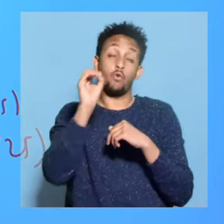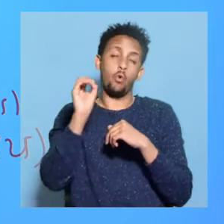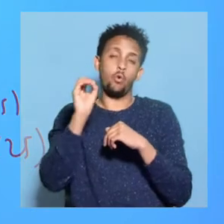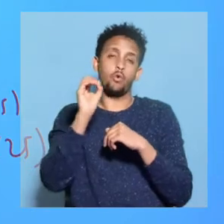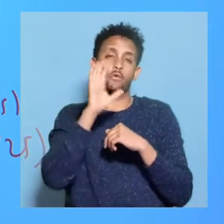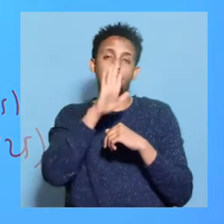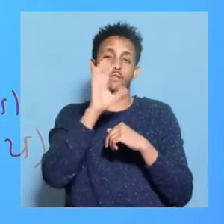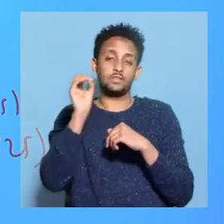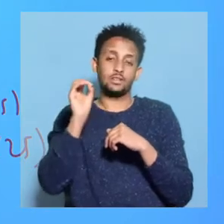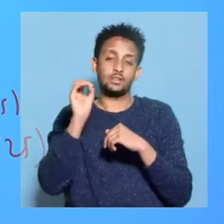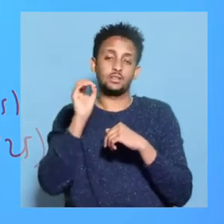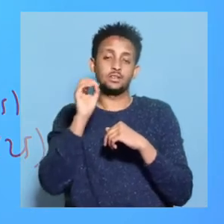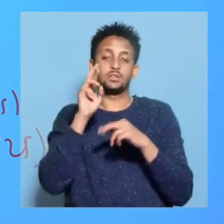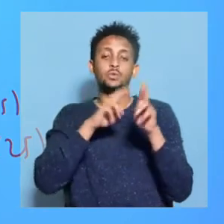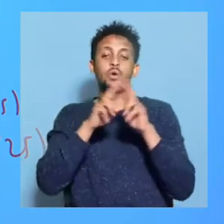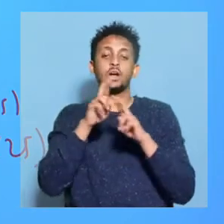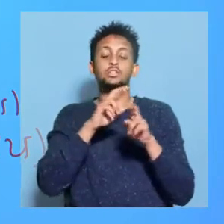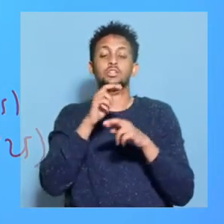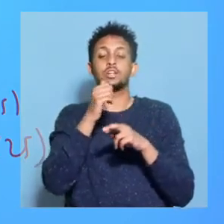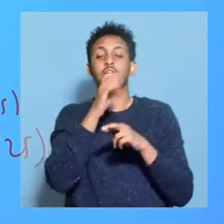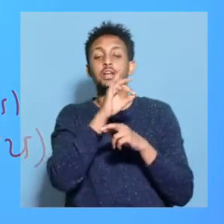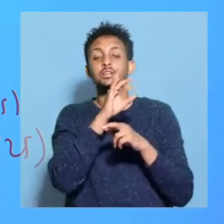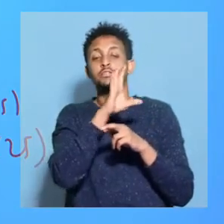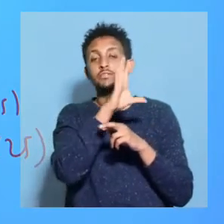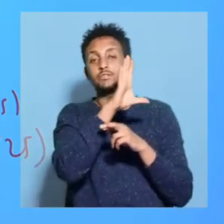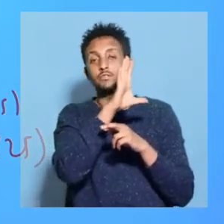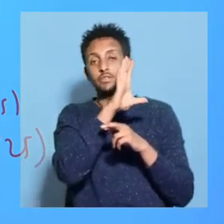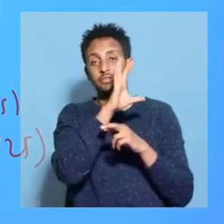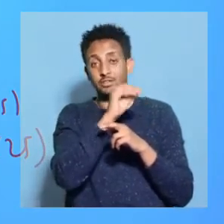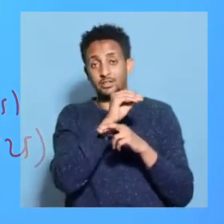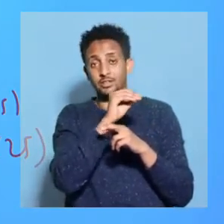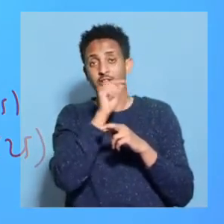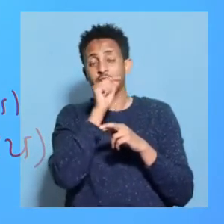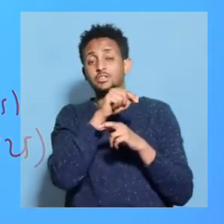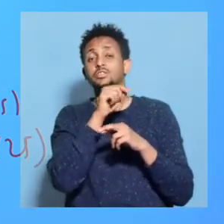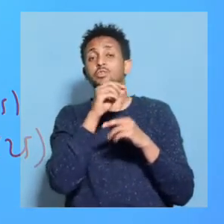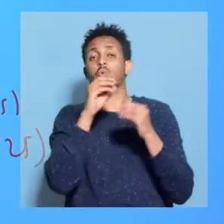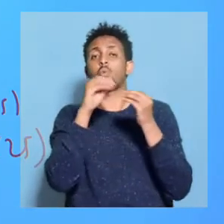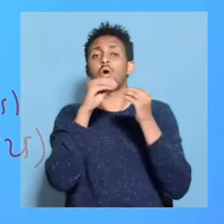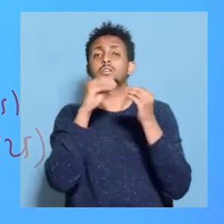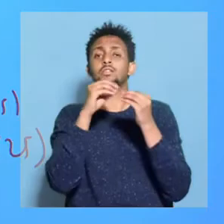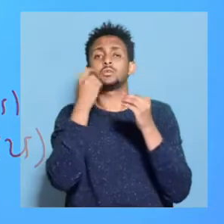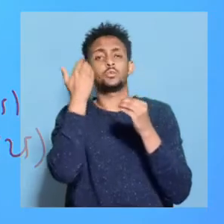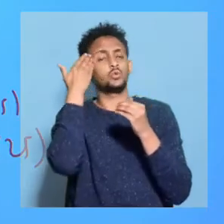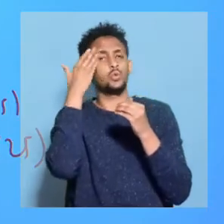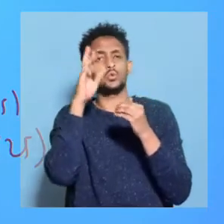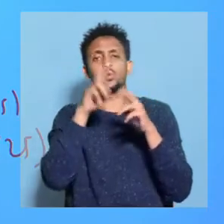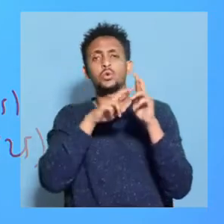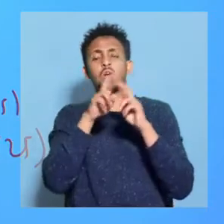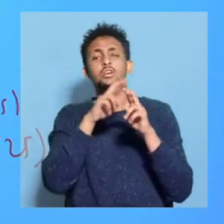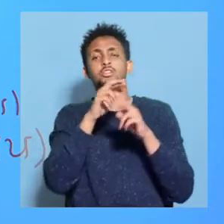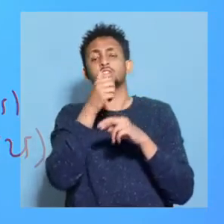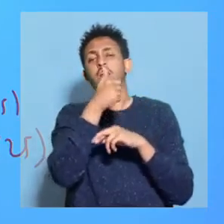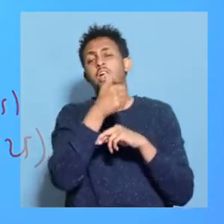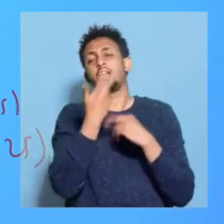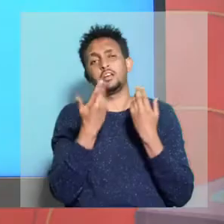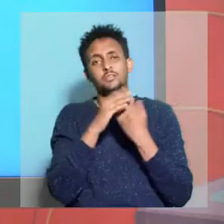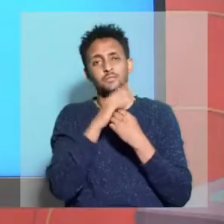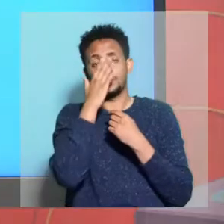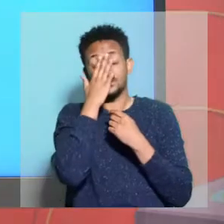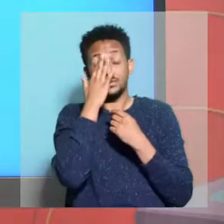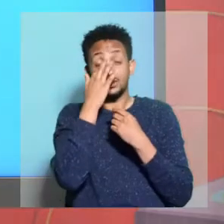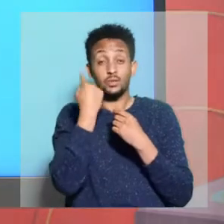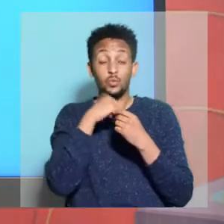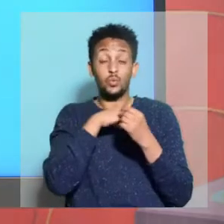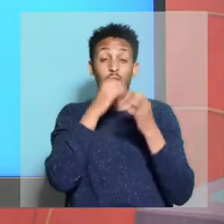times reaction A times 50. So the only quantity that we didn't know is reaction at point A. So we